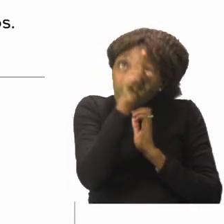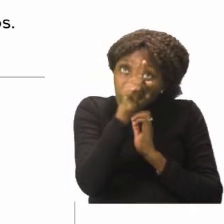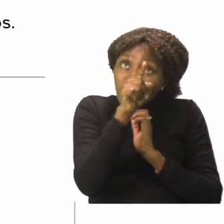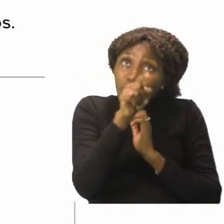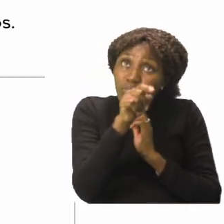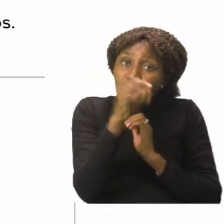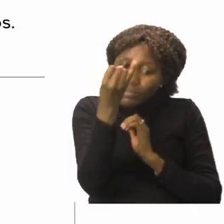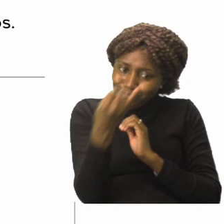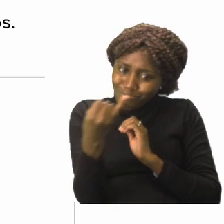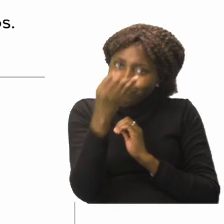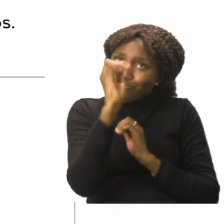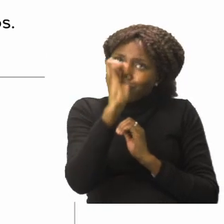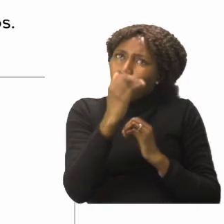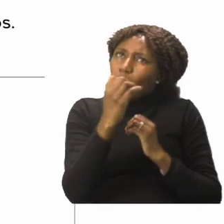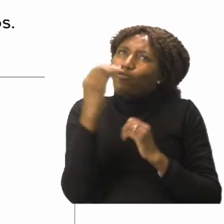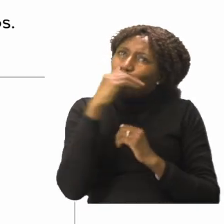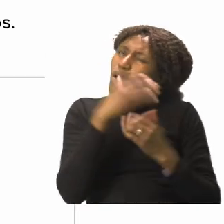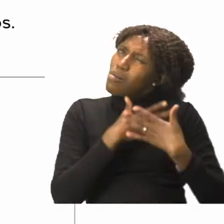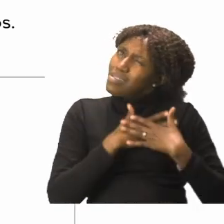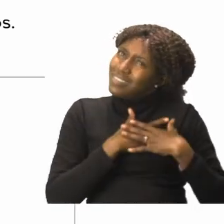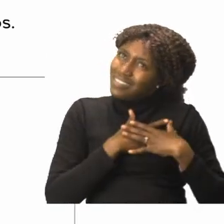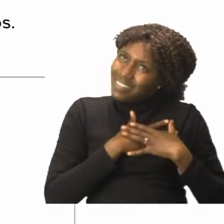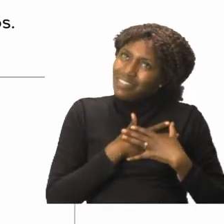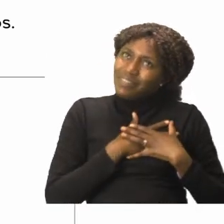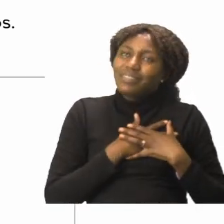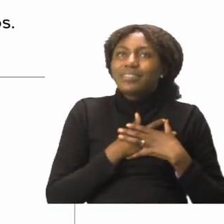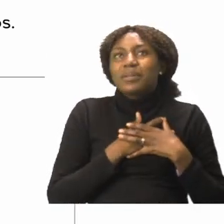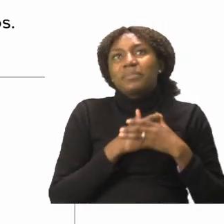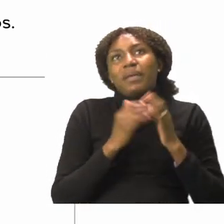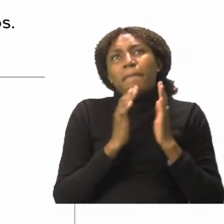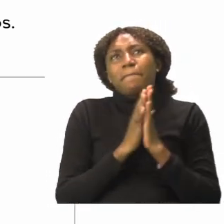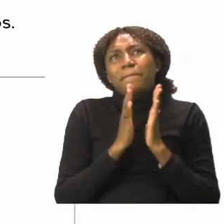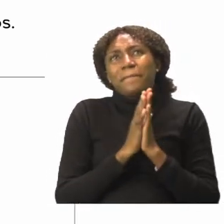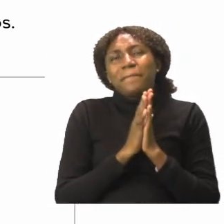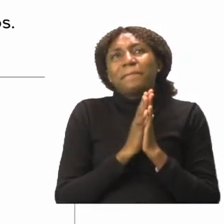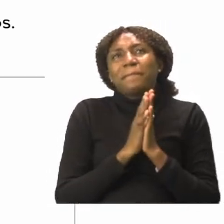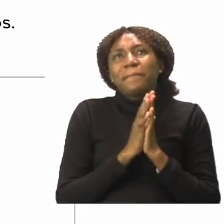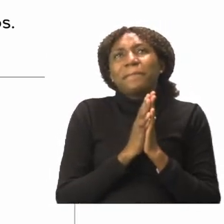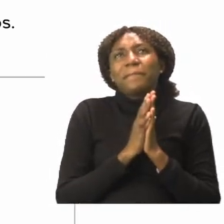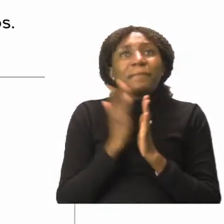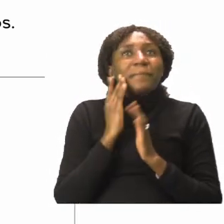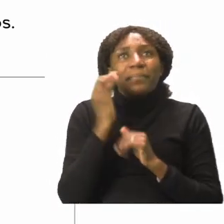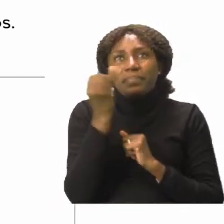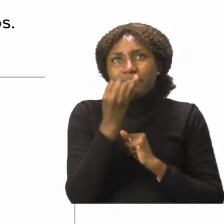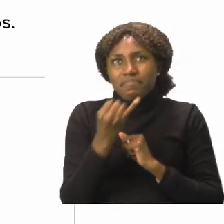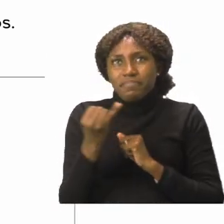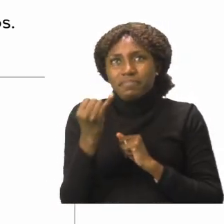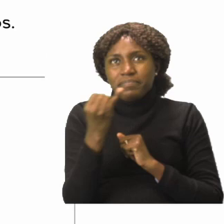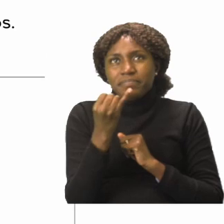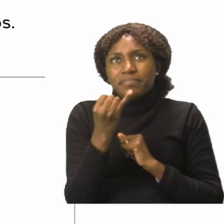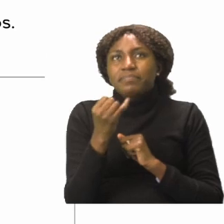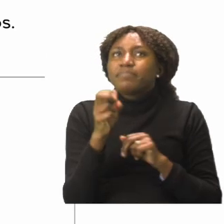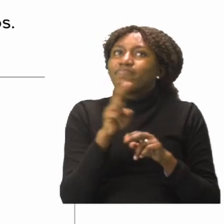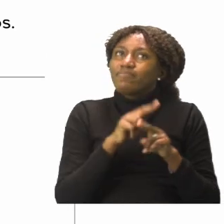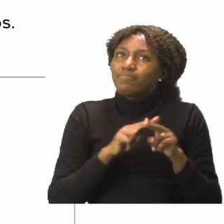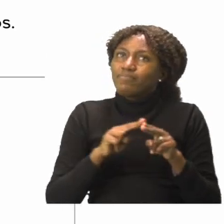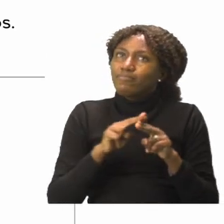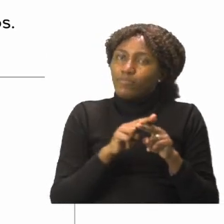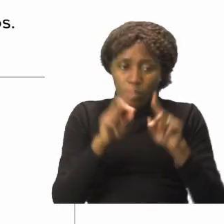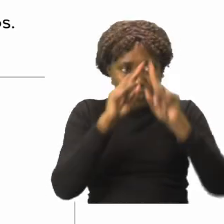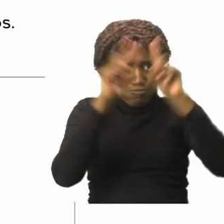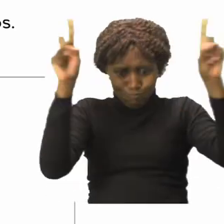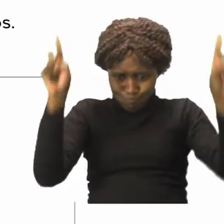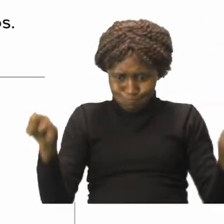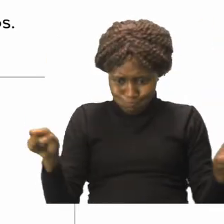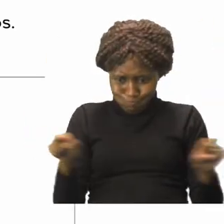food. Take your time, boys and girls, and make sure that when you are drawing, you use the whole page.